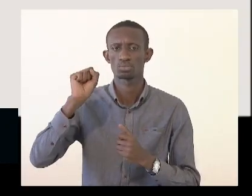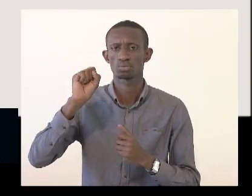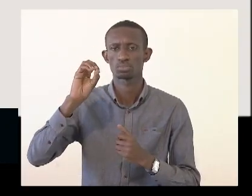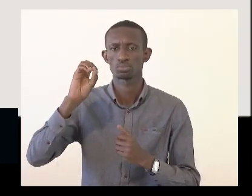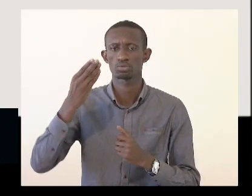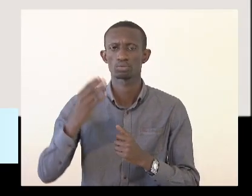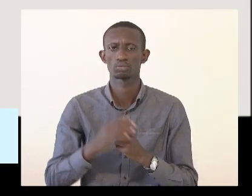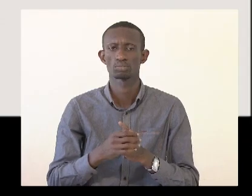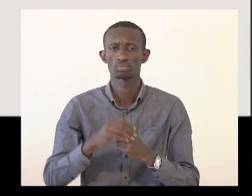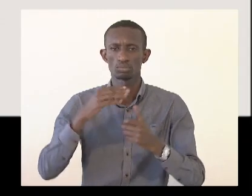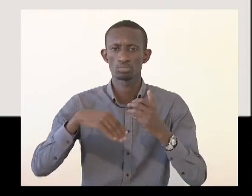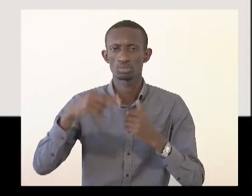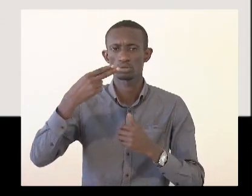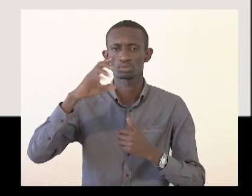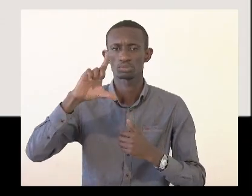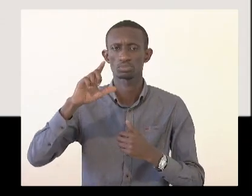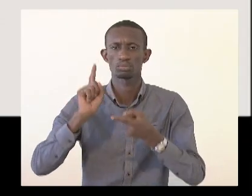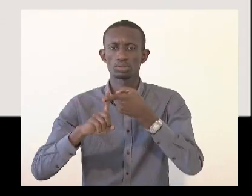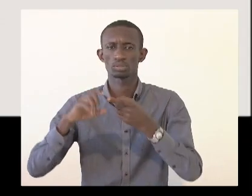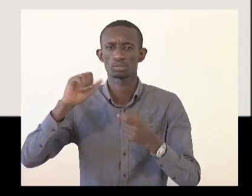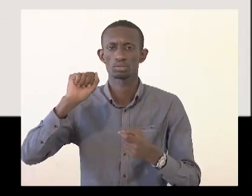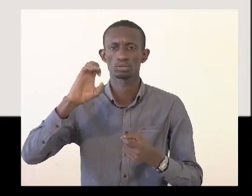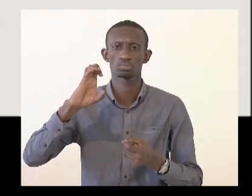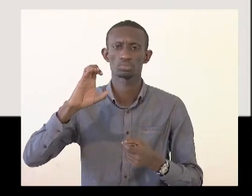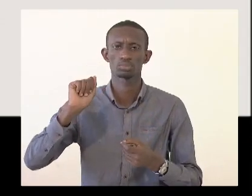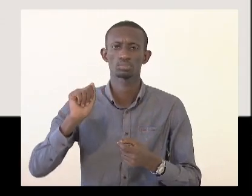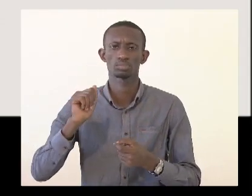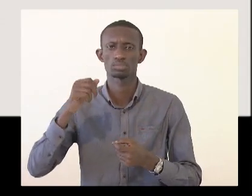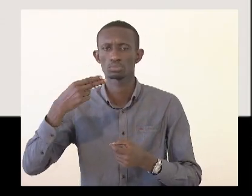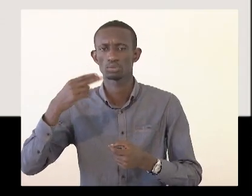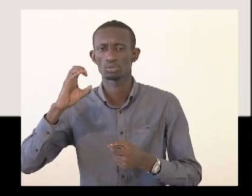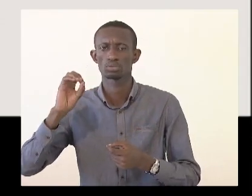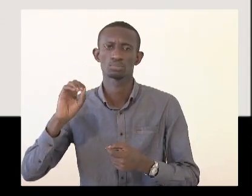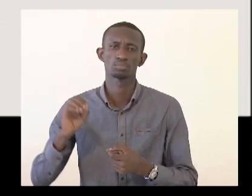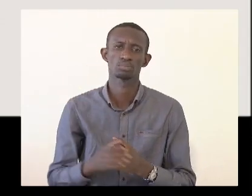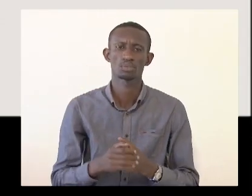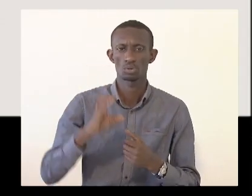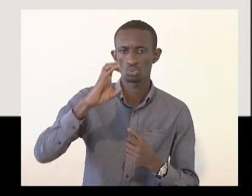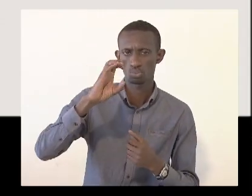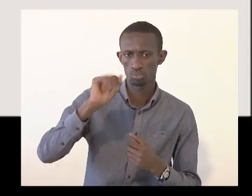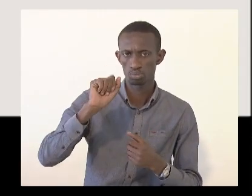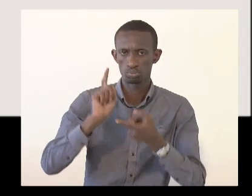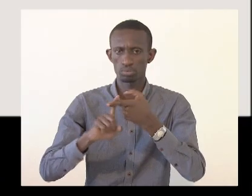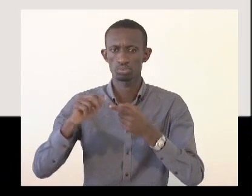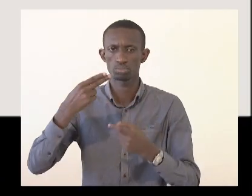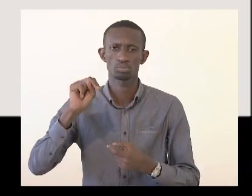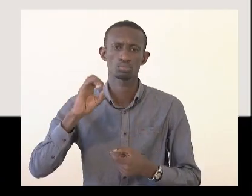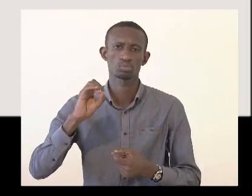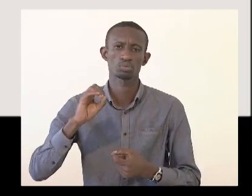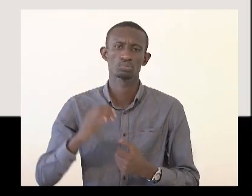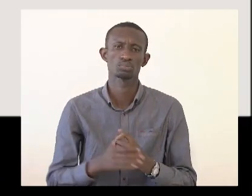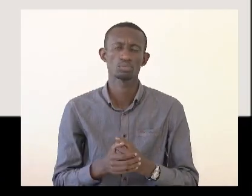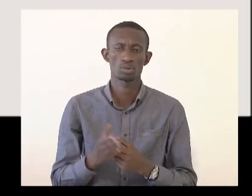hydrochloric acid reacting with calcium hydrogen carbonate, and calcium reacting with nitric acid. Here